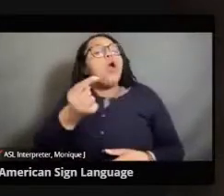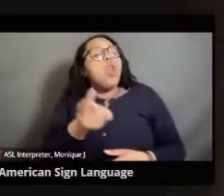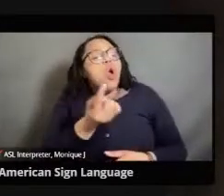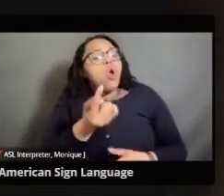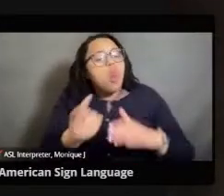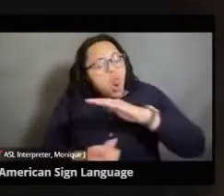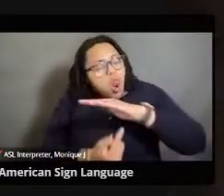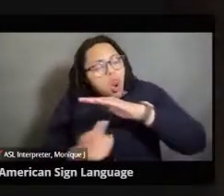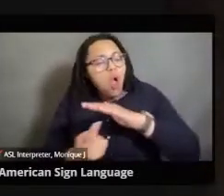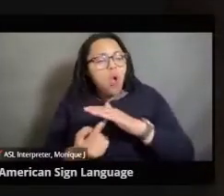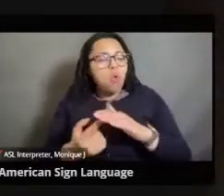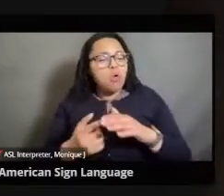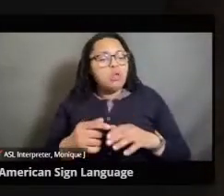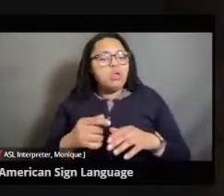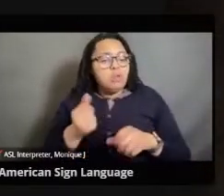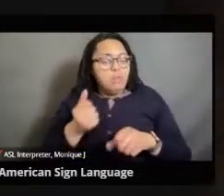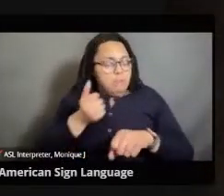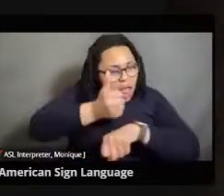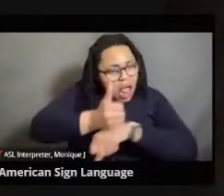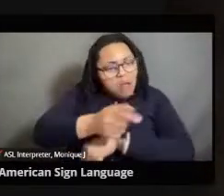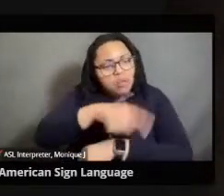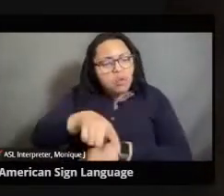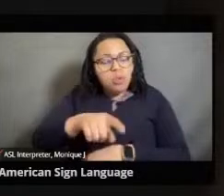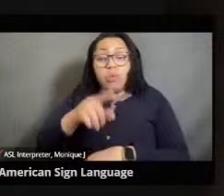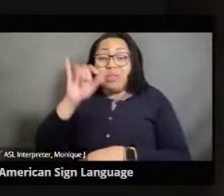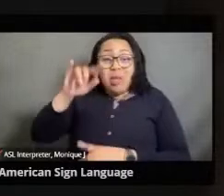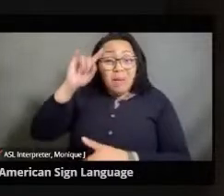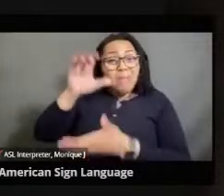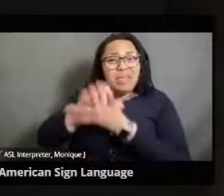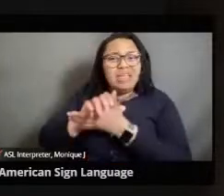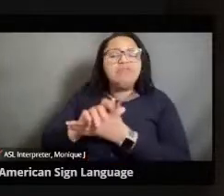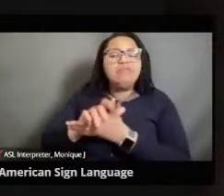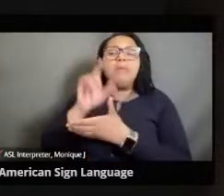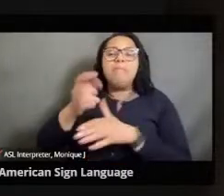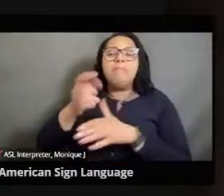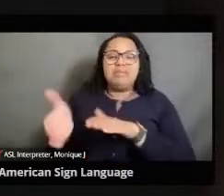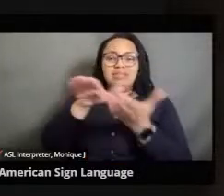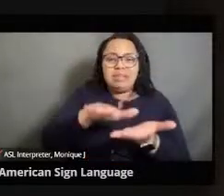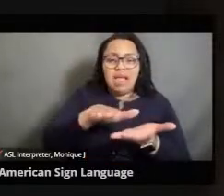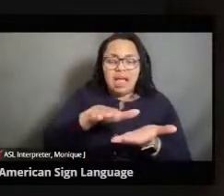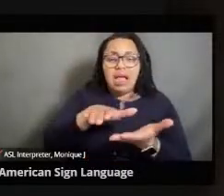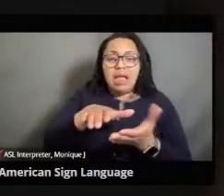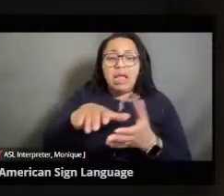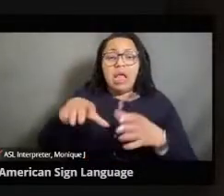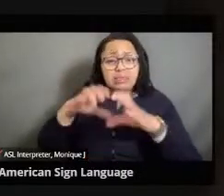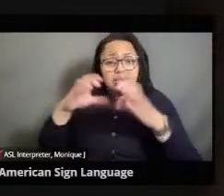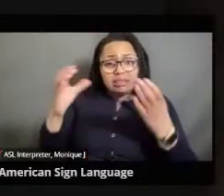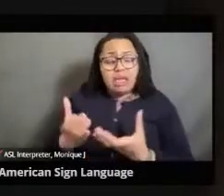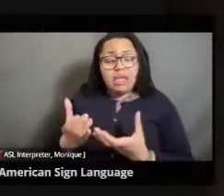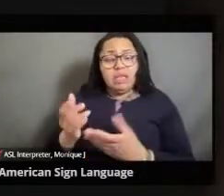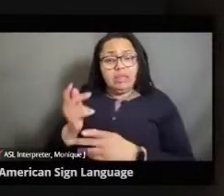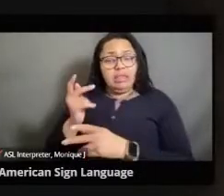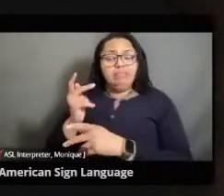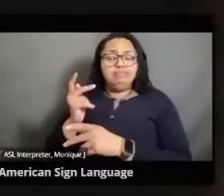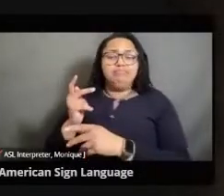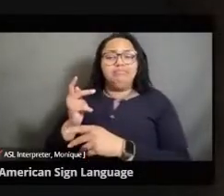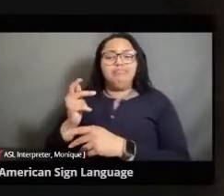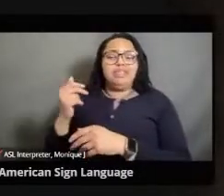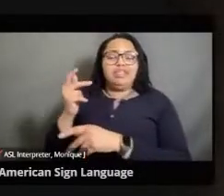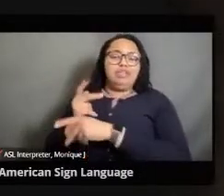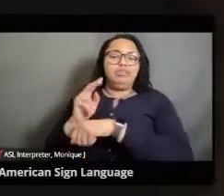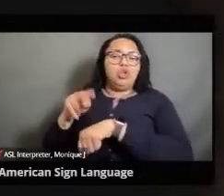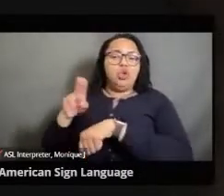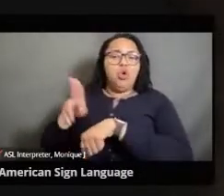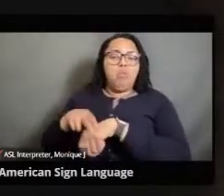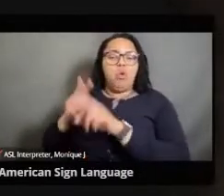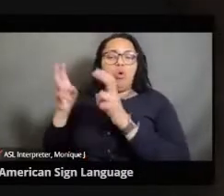these beliefs must die. A society that normalizes death, that can no longer